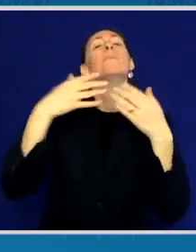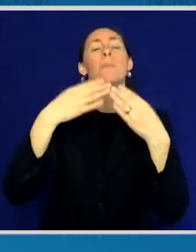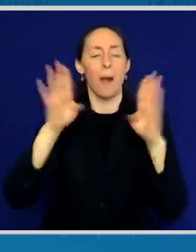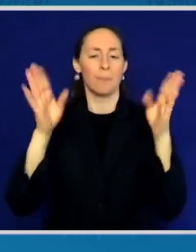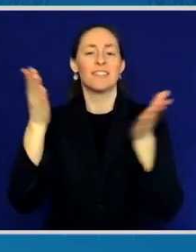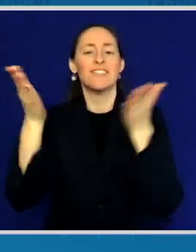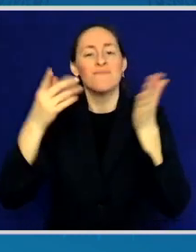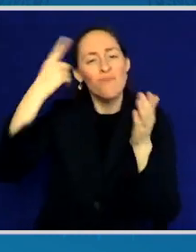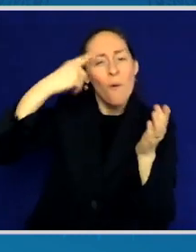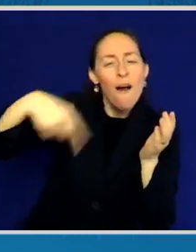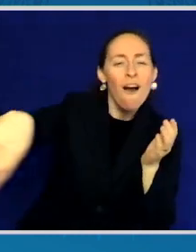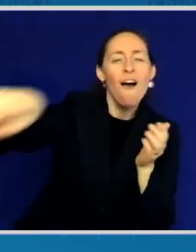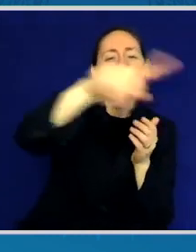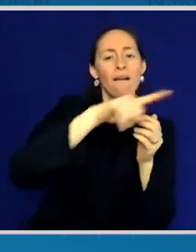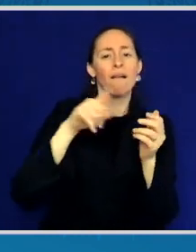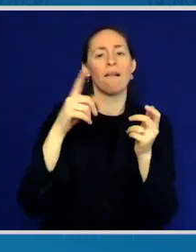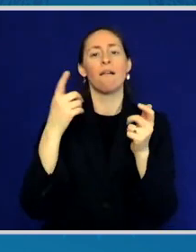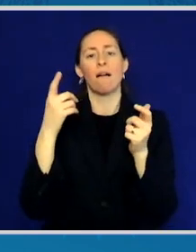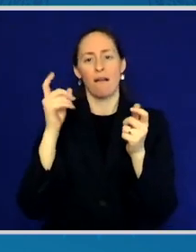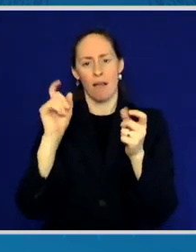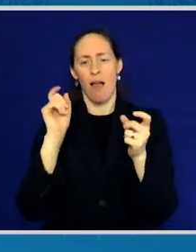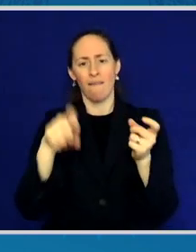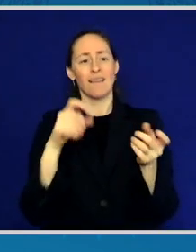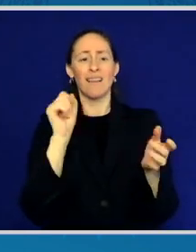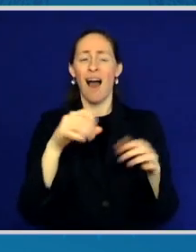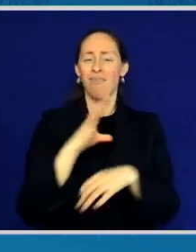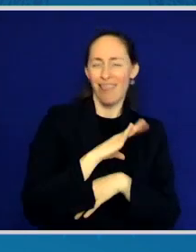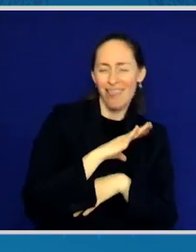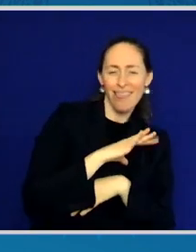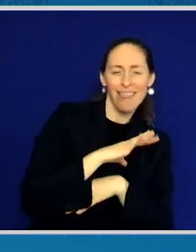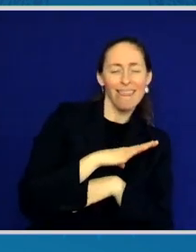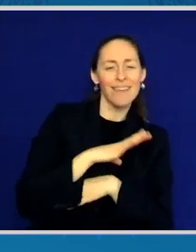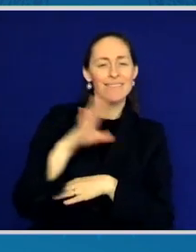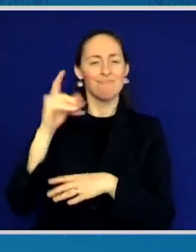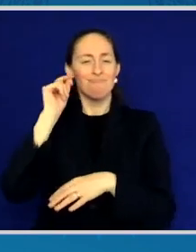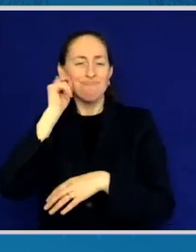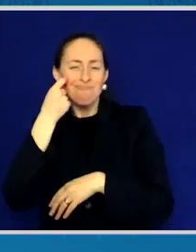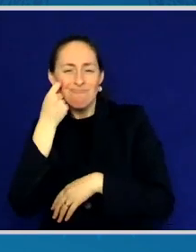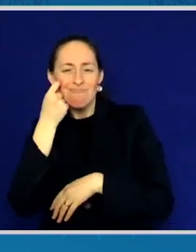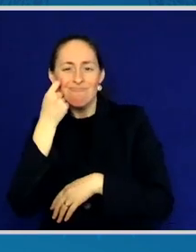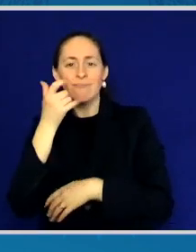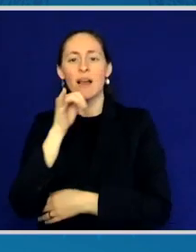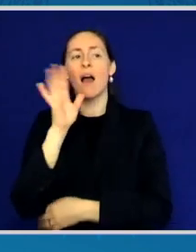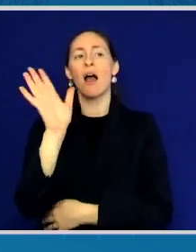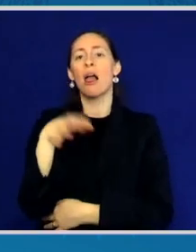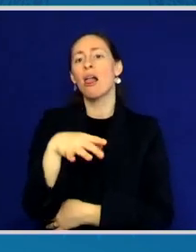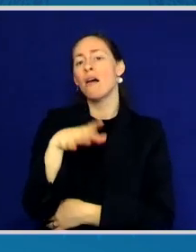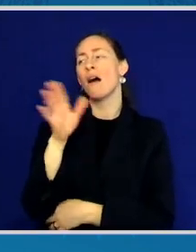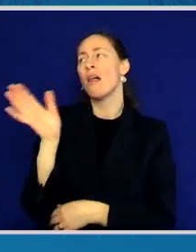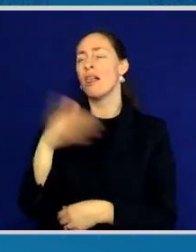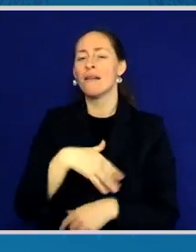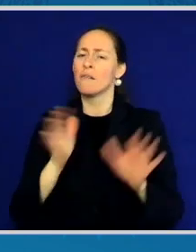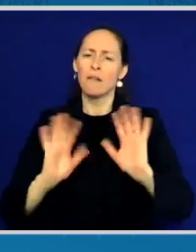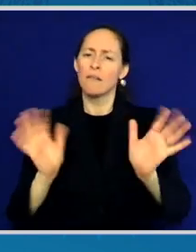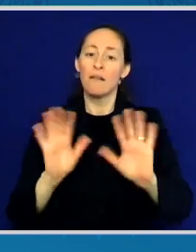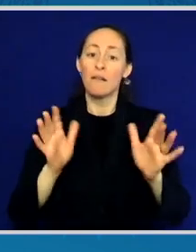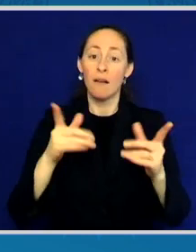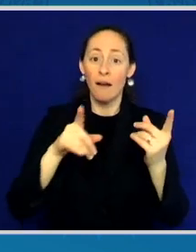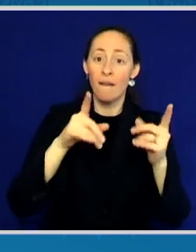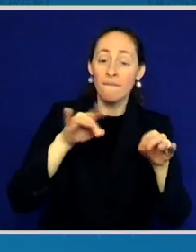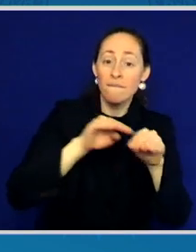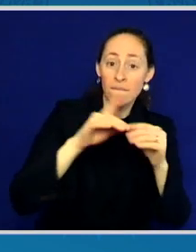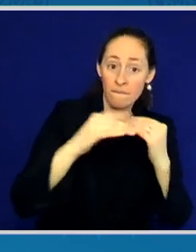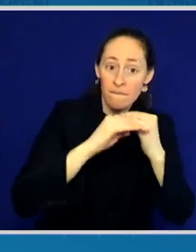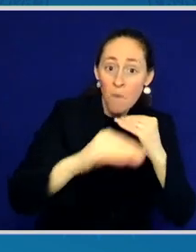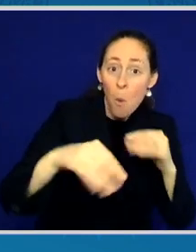It has to be sexy. Everybody should want it. It shouldn't be about, well, we're serving the poor and the workforce that is